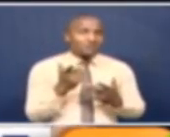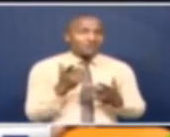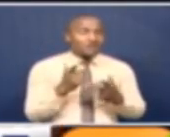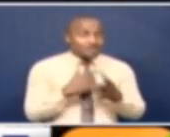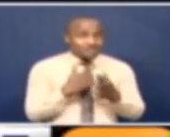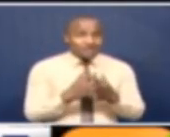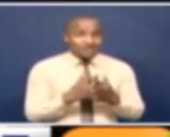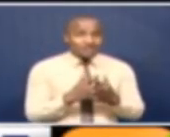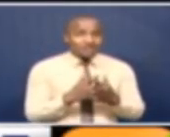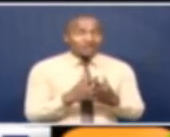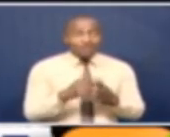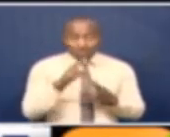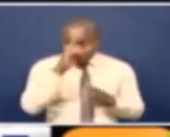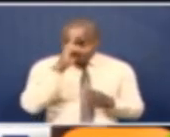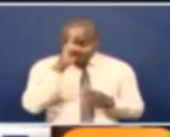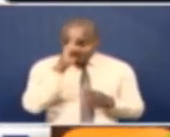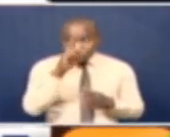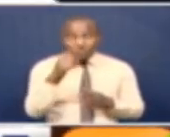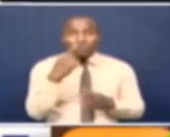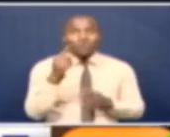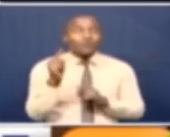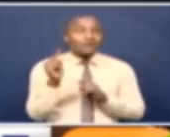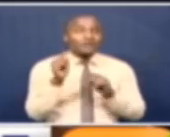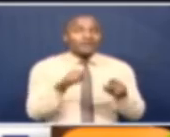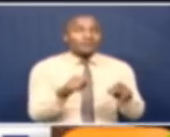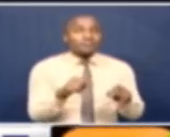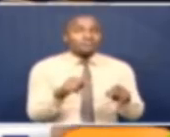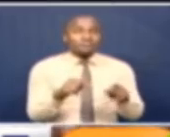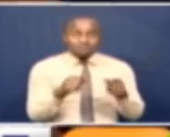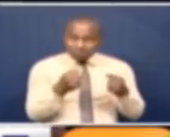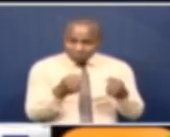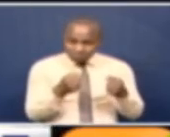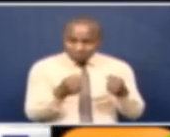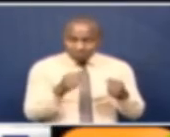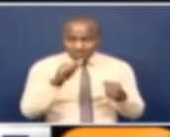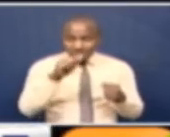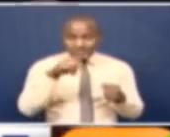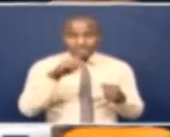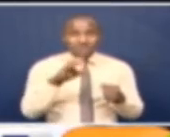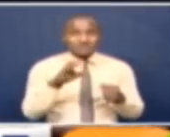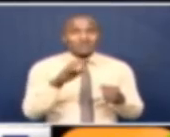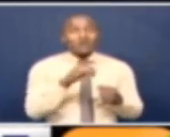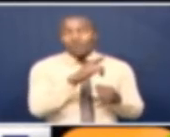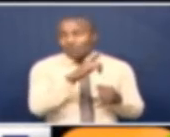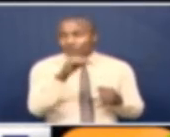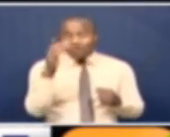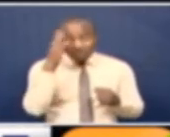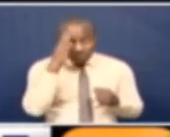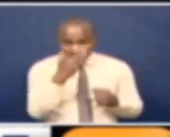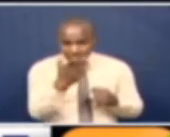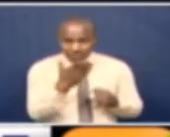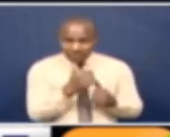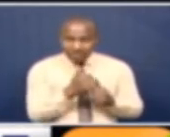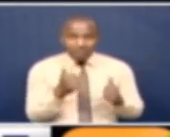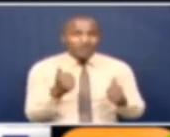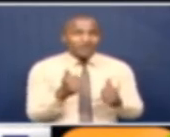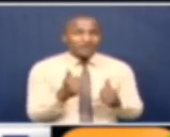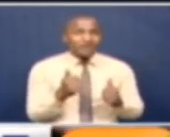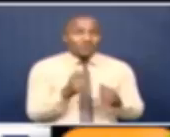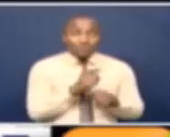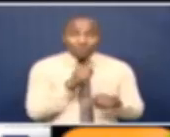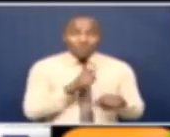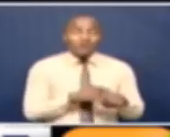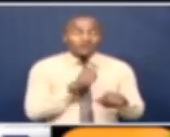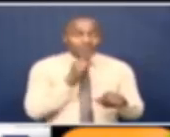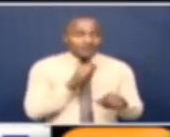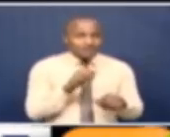enough, the police officers who came in driving the APCs, they're actually known to these guys. So when the guy was washing